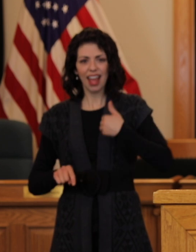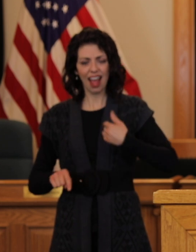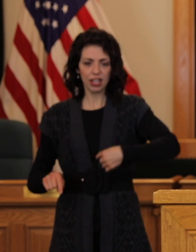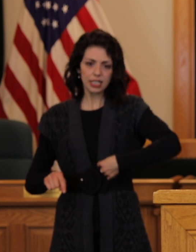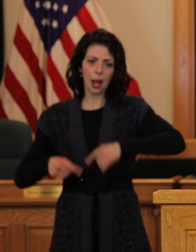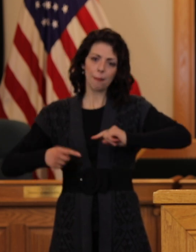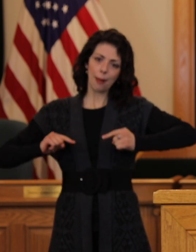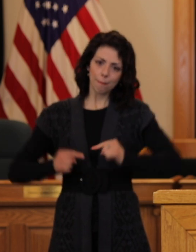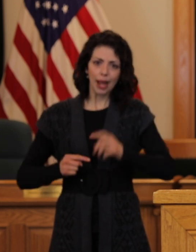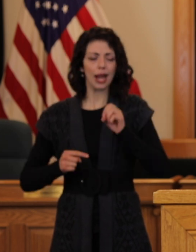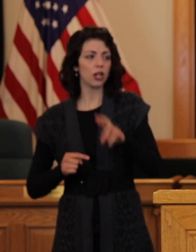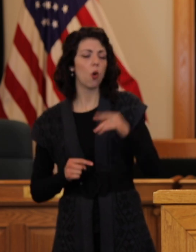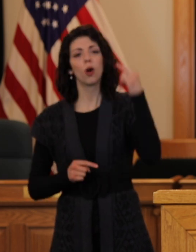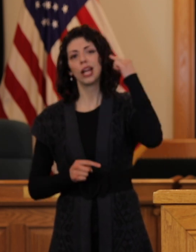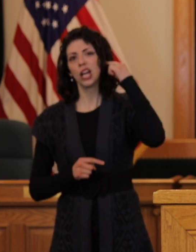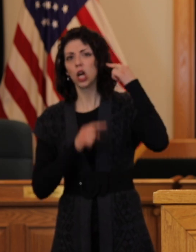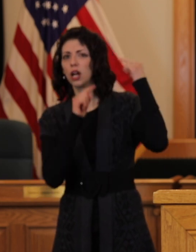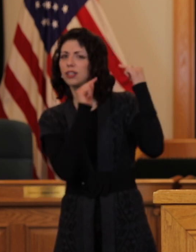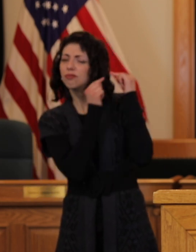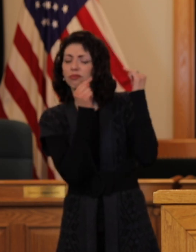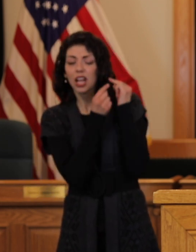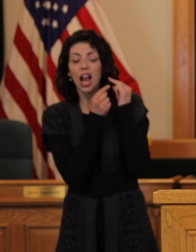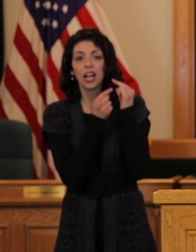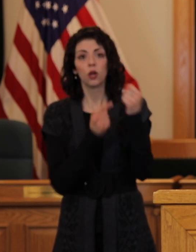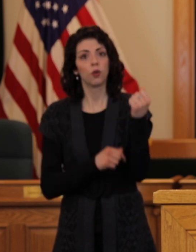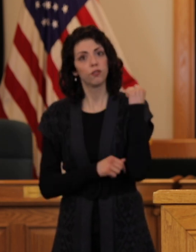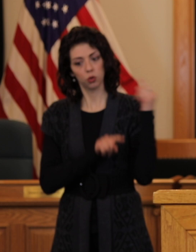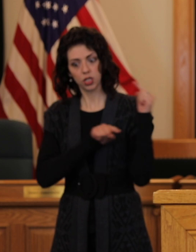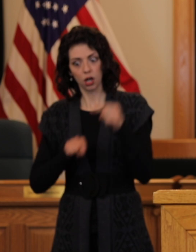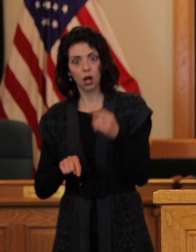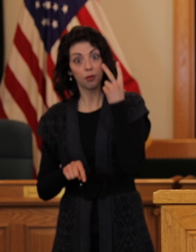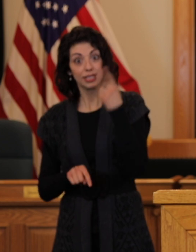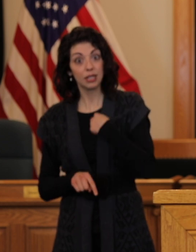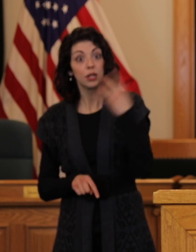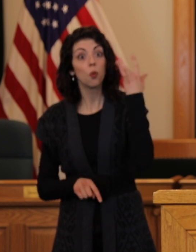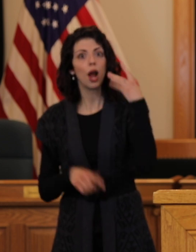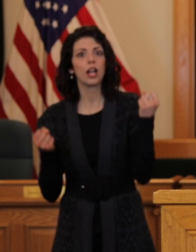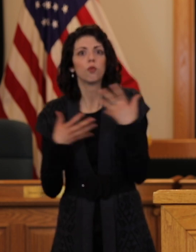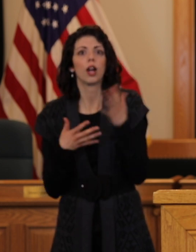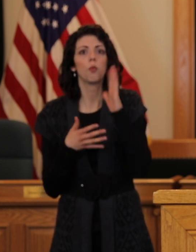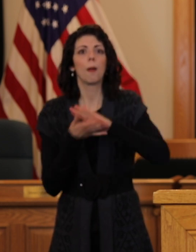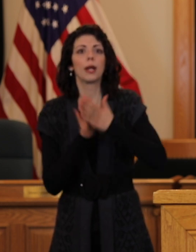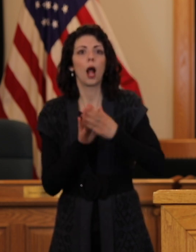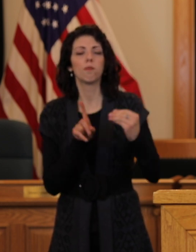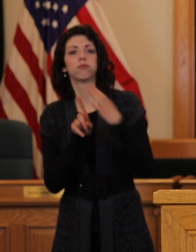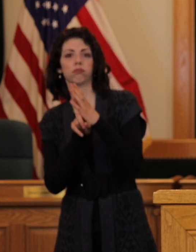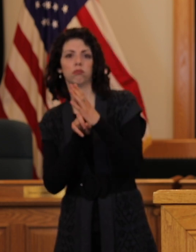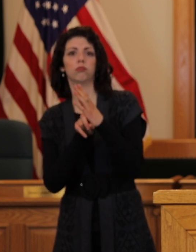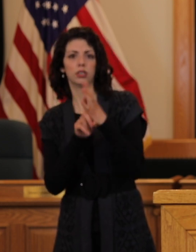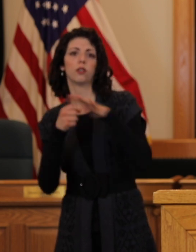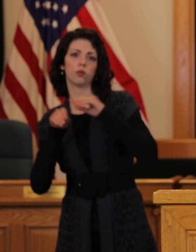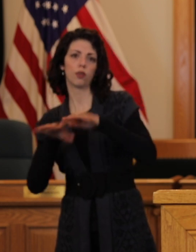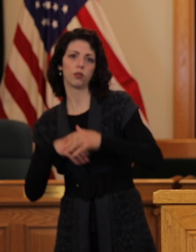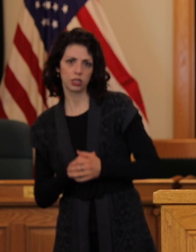well, actually they don't come to see me, they're afraid to come to see me because they're afraid of being exposed to the virus. And I